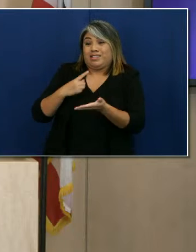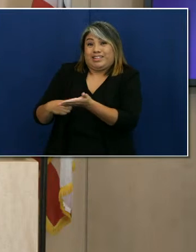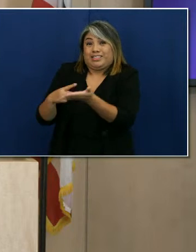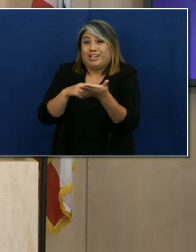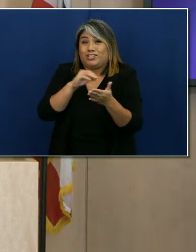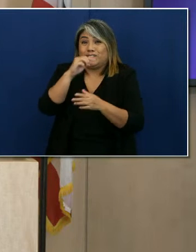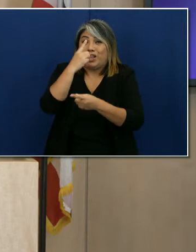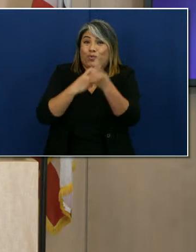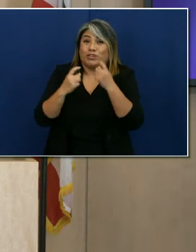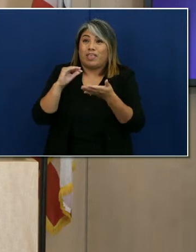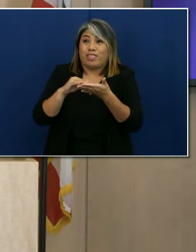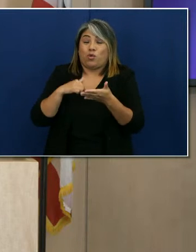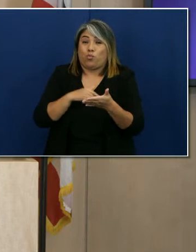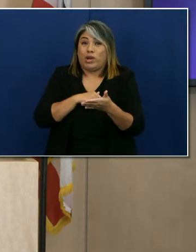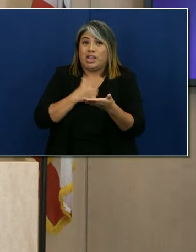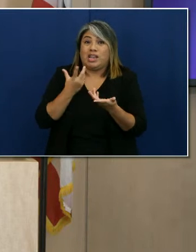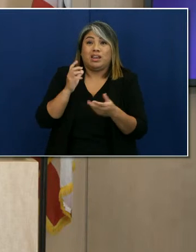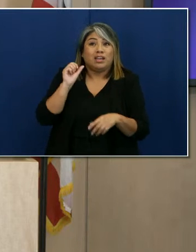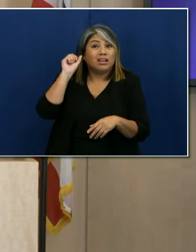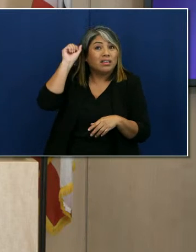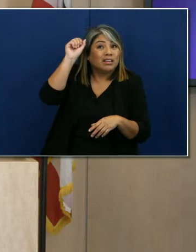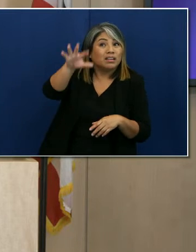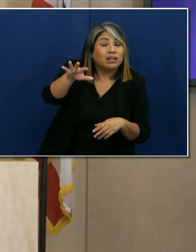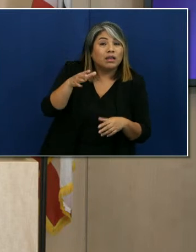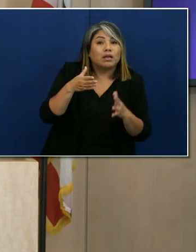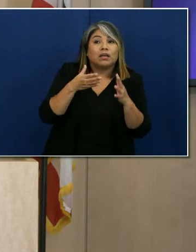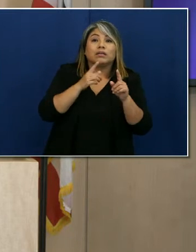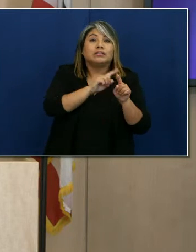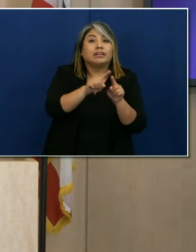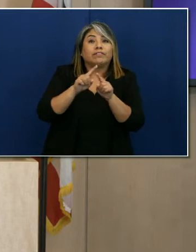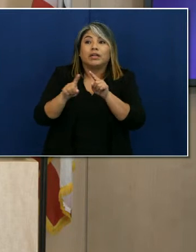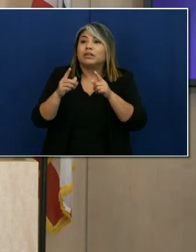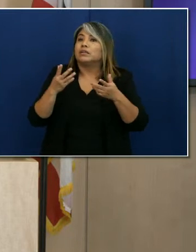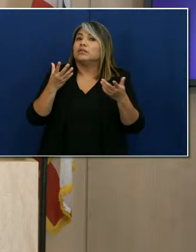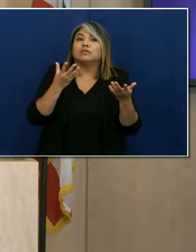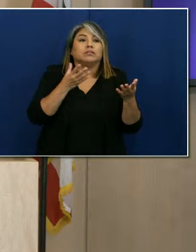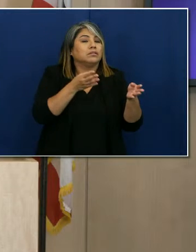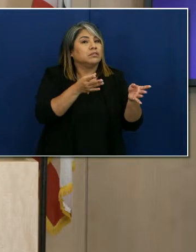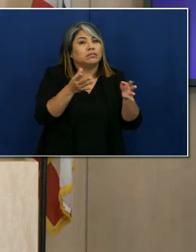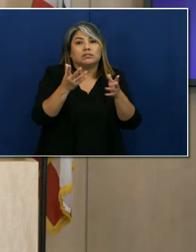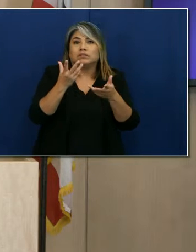bring up through various avenues on a periodic basis.